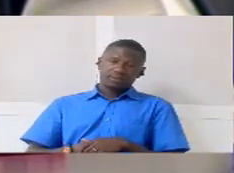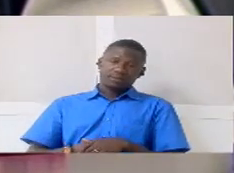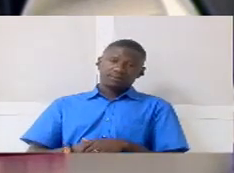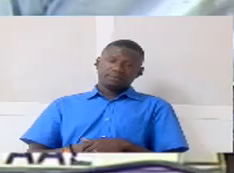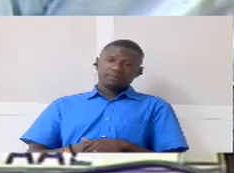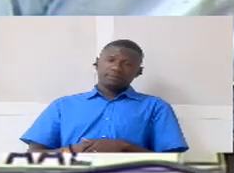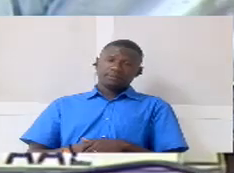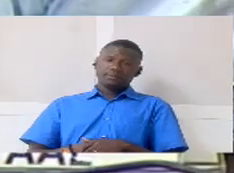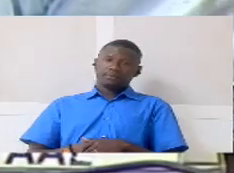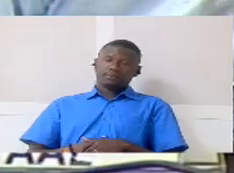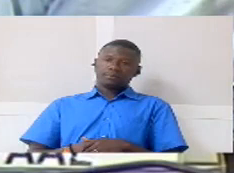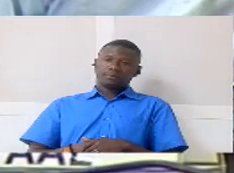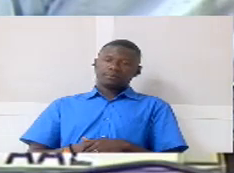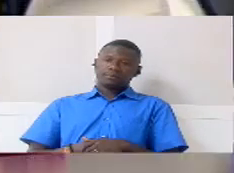keba